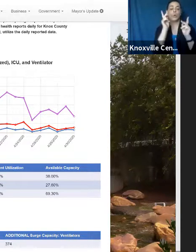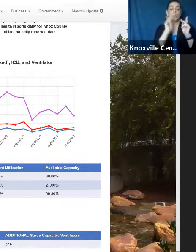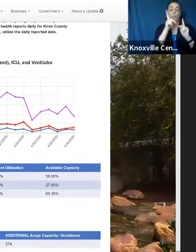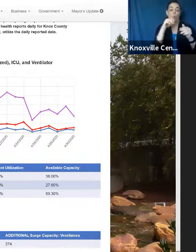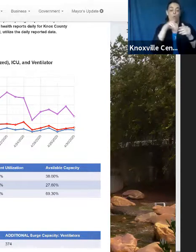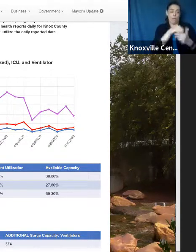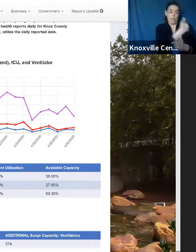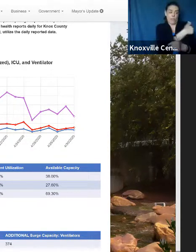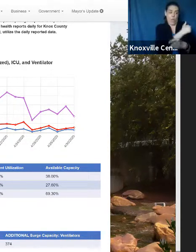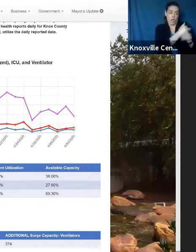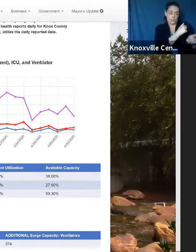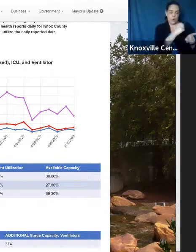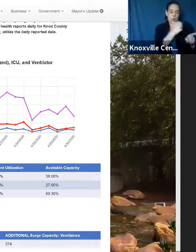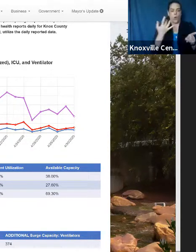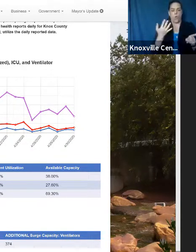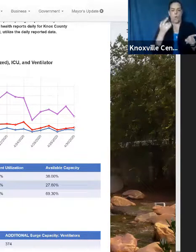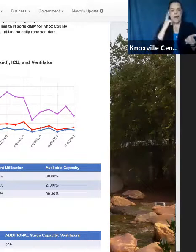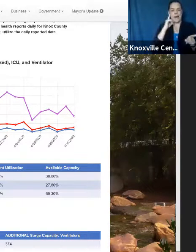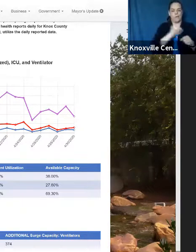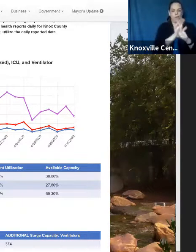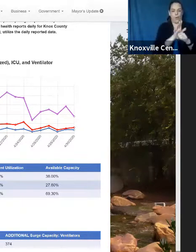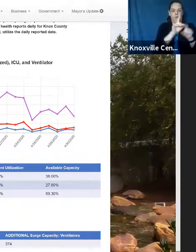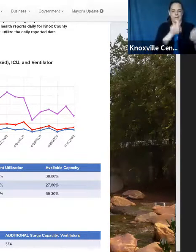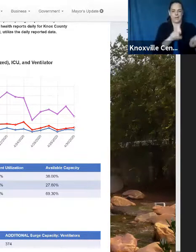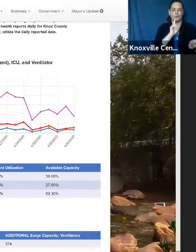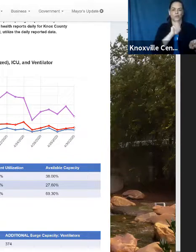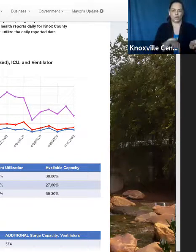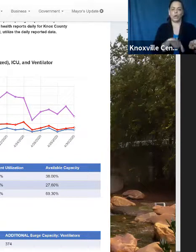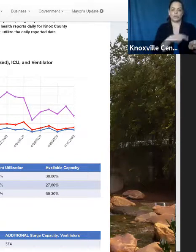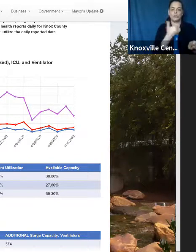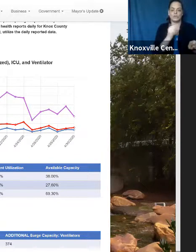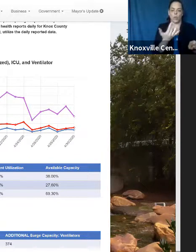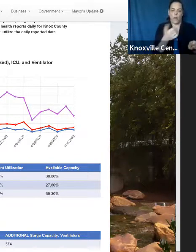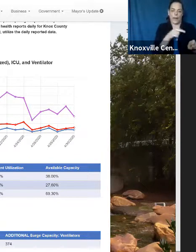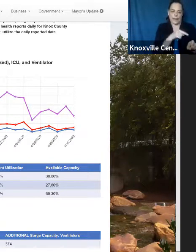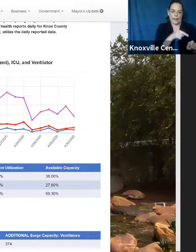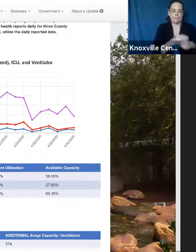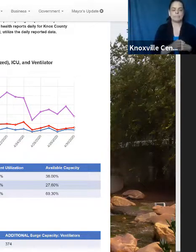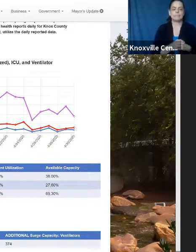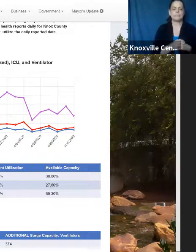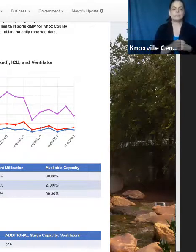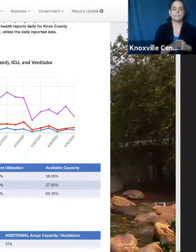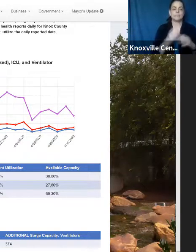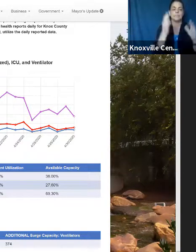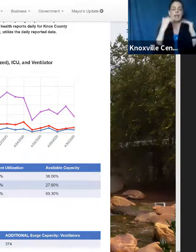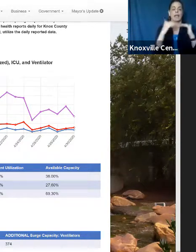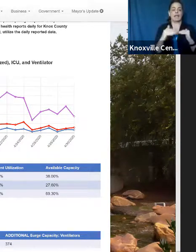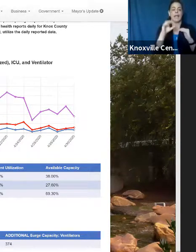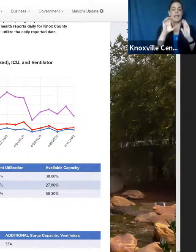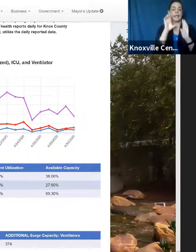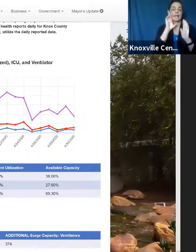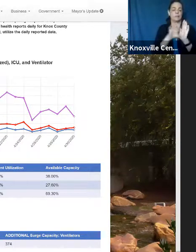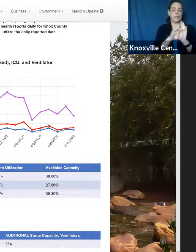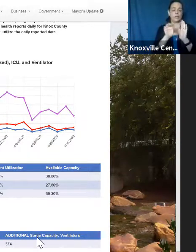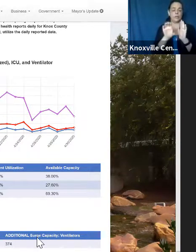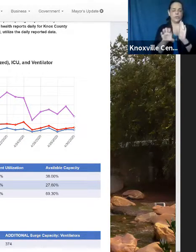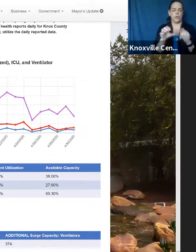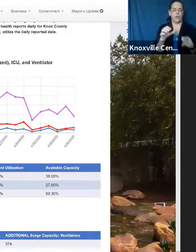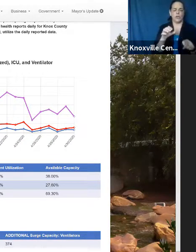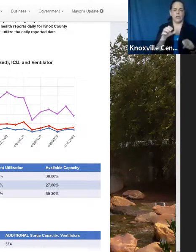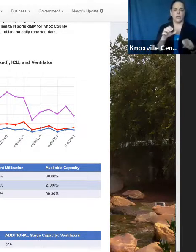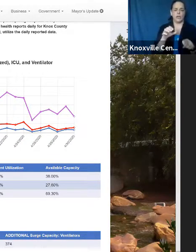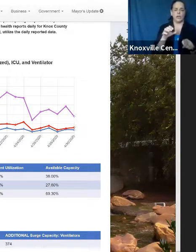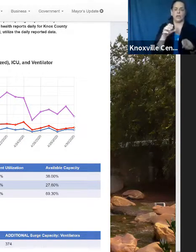same three categories, but showing ones that are awaiting test results. Then the next graphic, we have what our